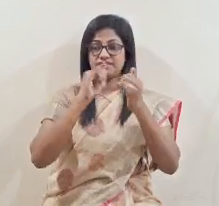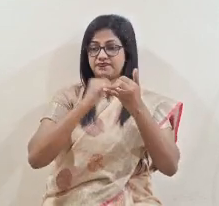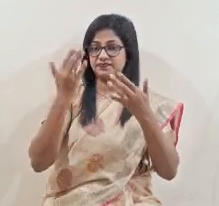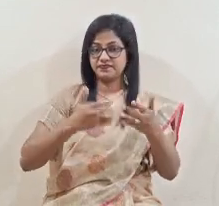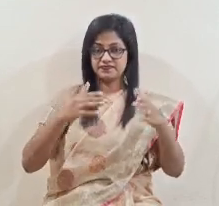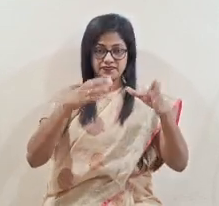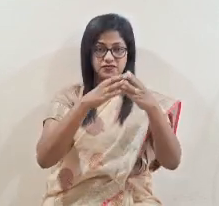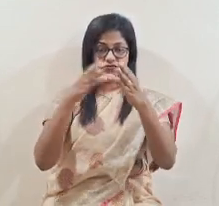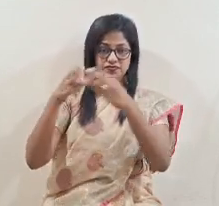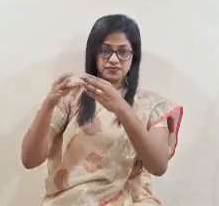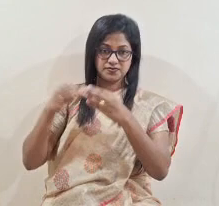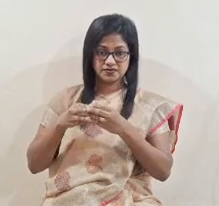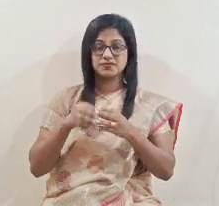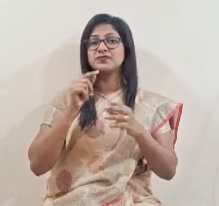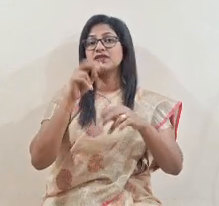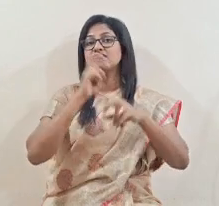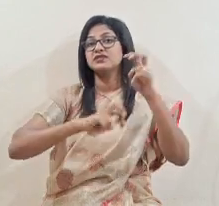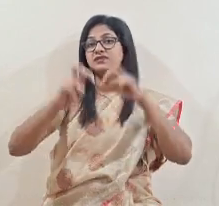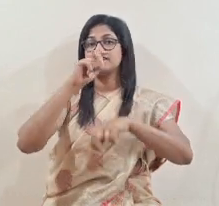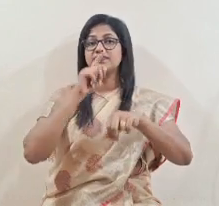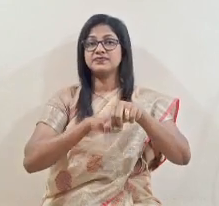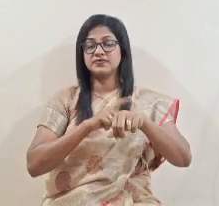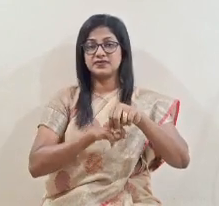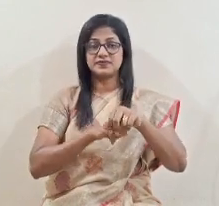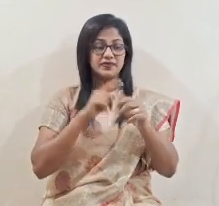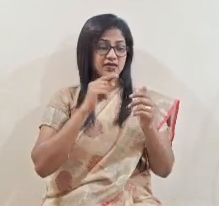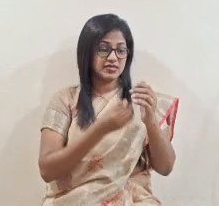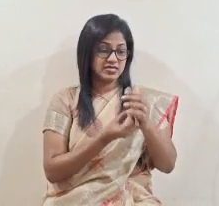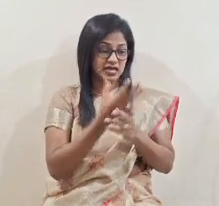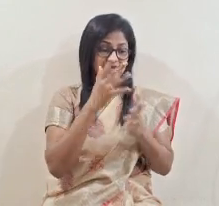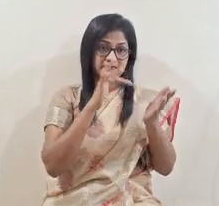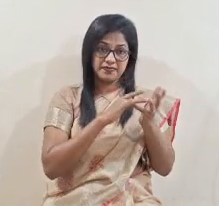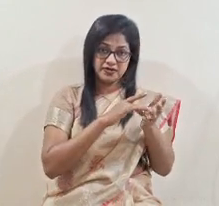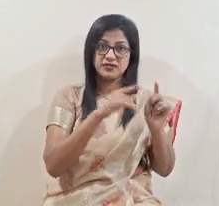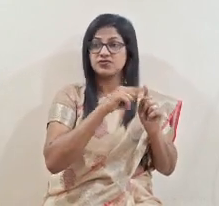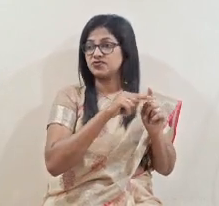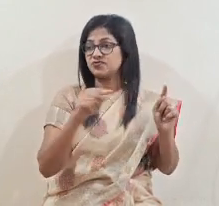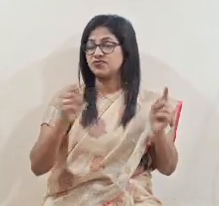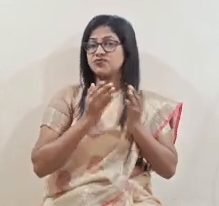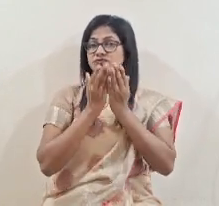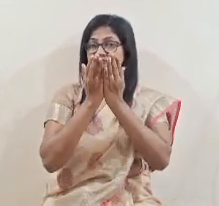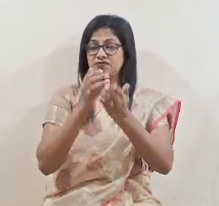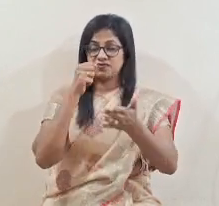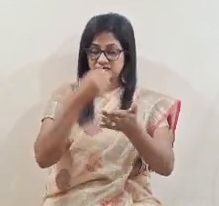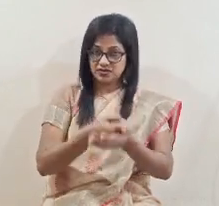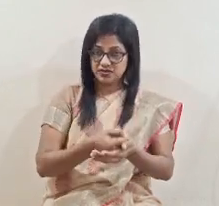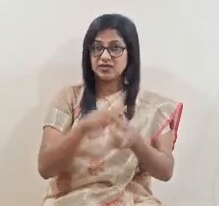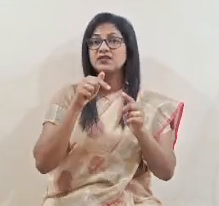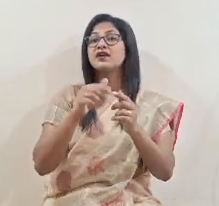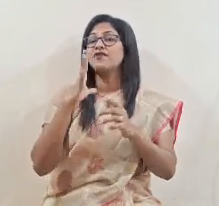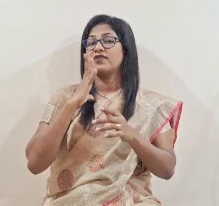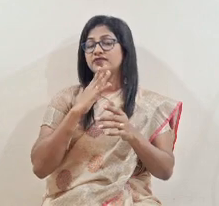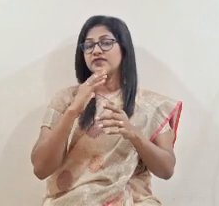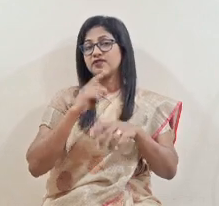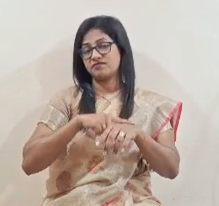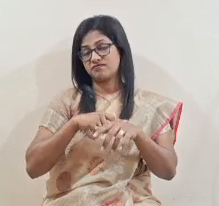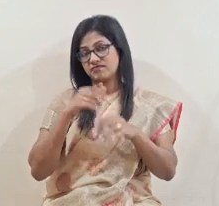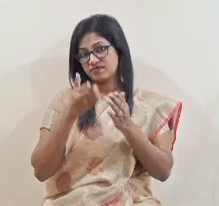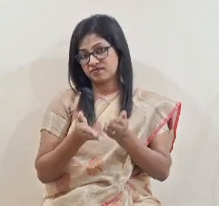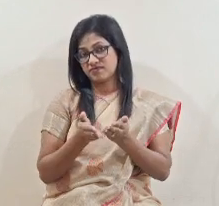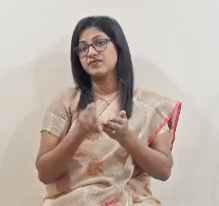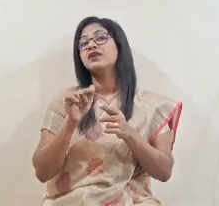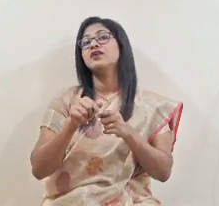service categories are the travel time from the origin to reach till the ferry terminal, plus the waiting time at the ferry terminal,